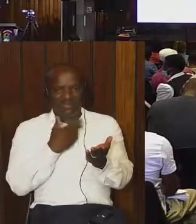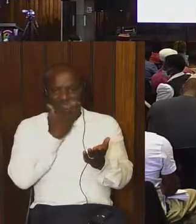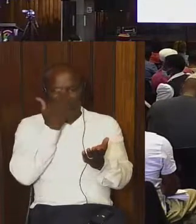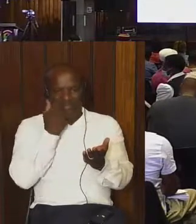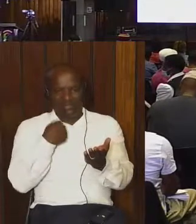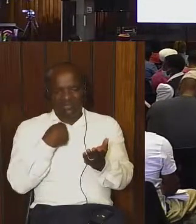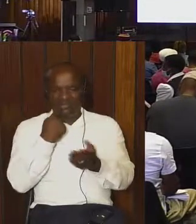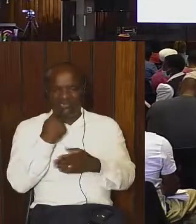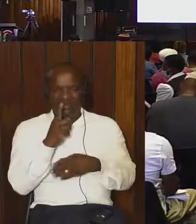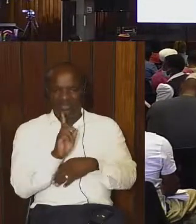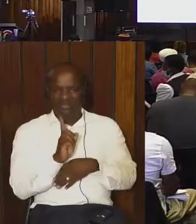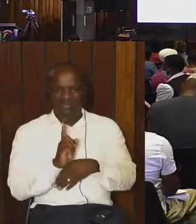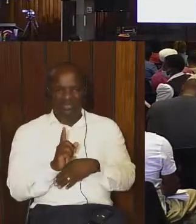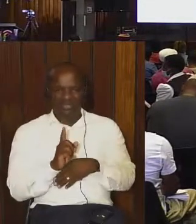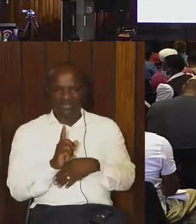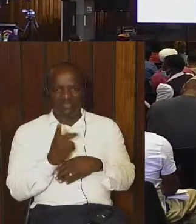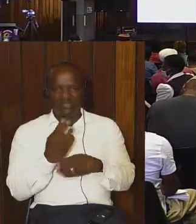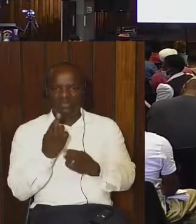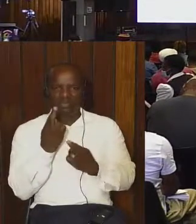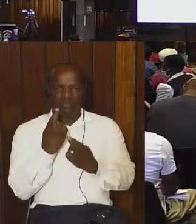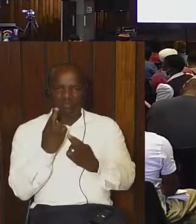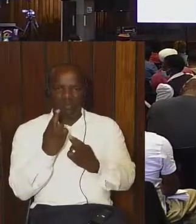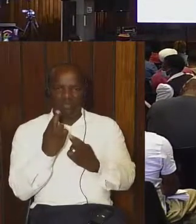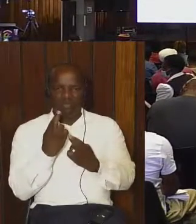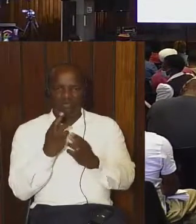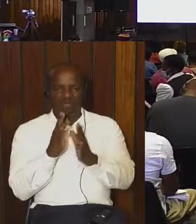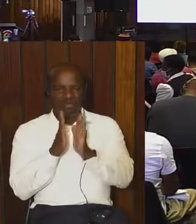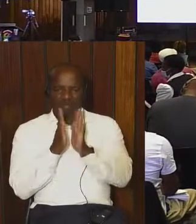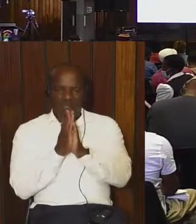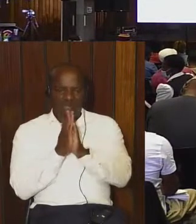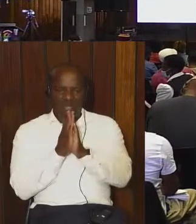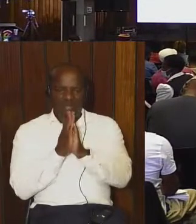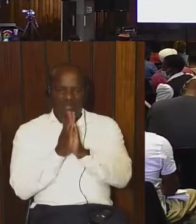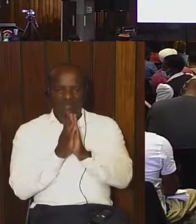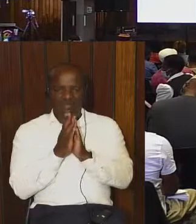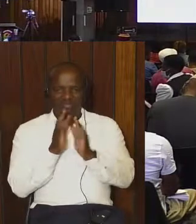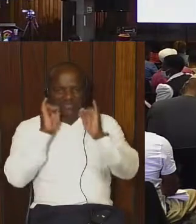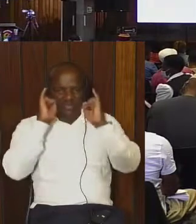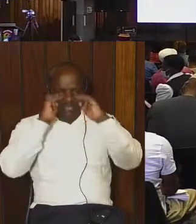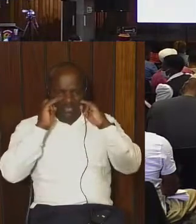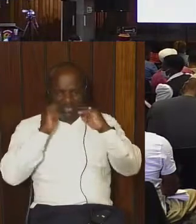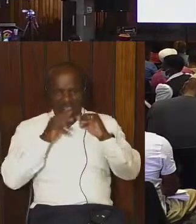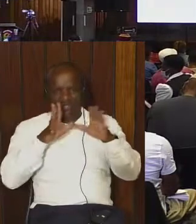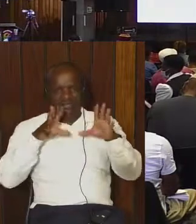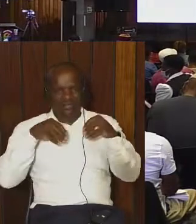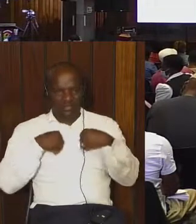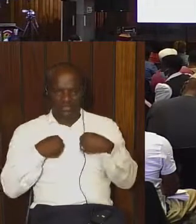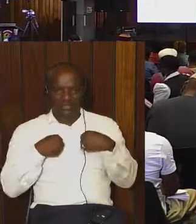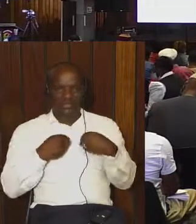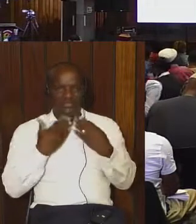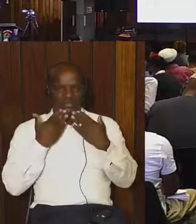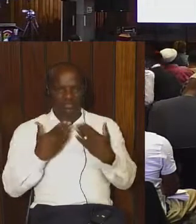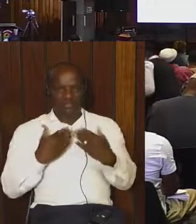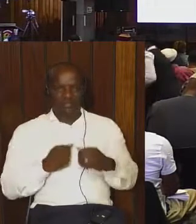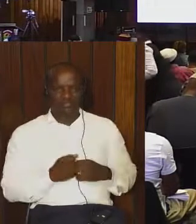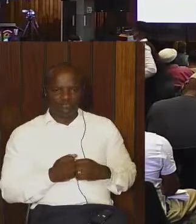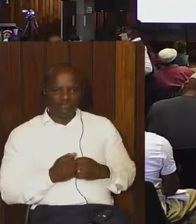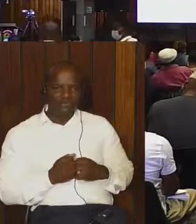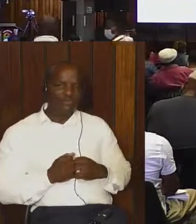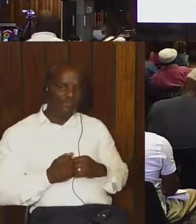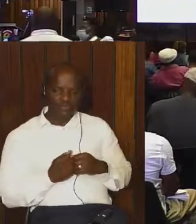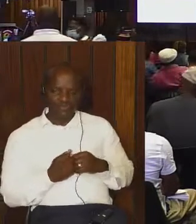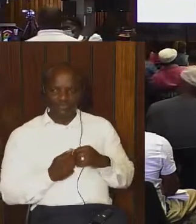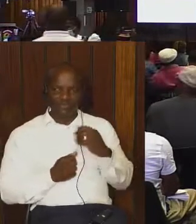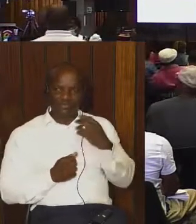say in this case, but we are hoping and praying that you really take this matter seriously. Thank you.